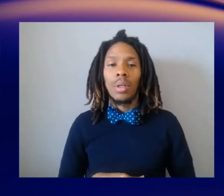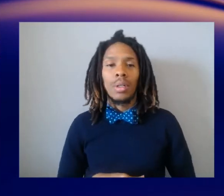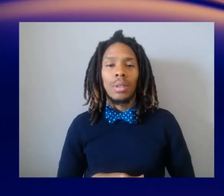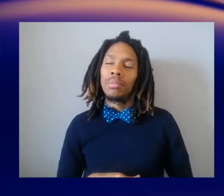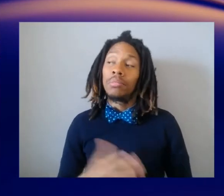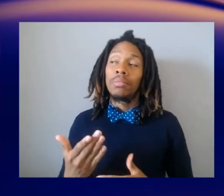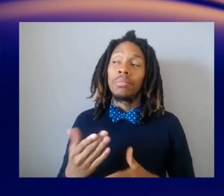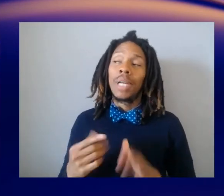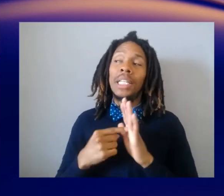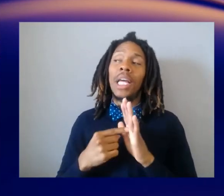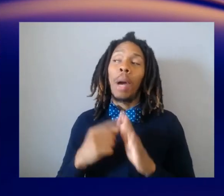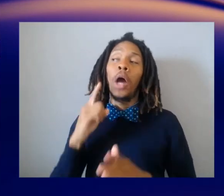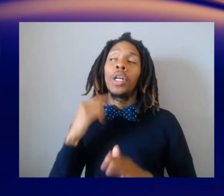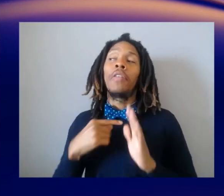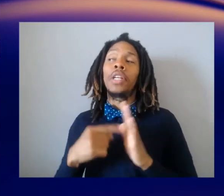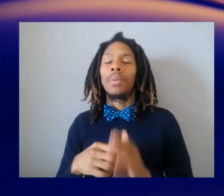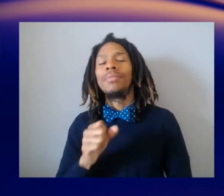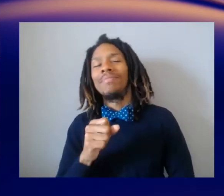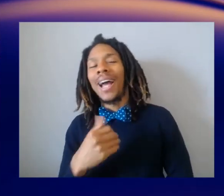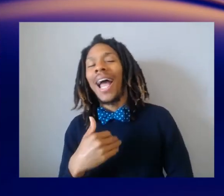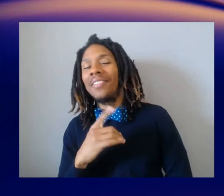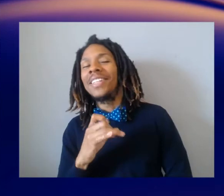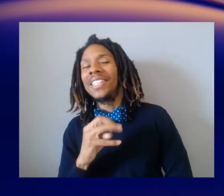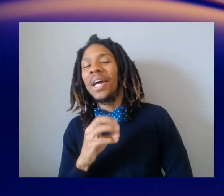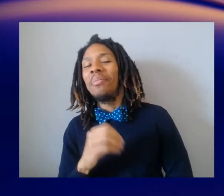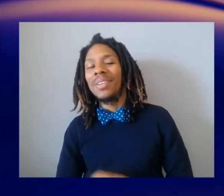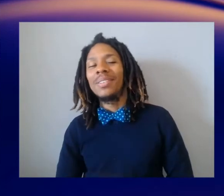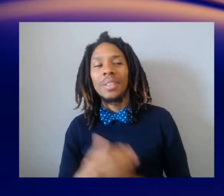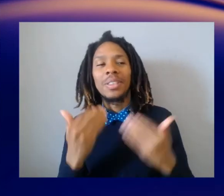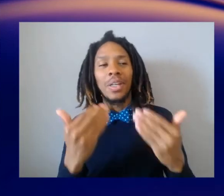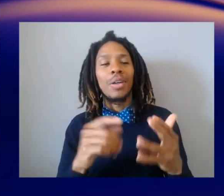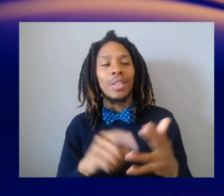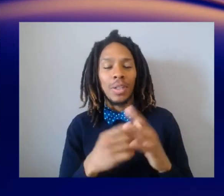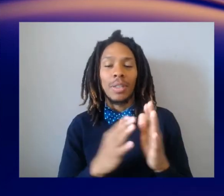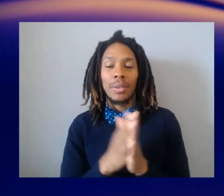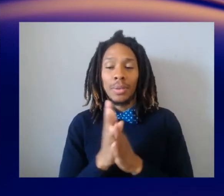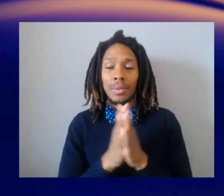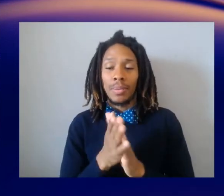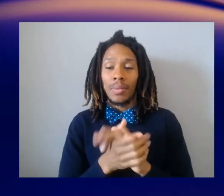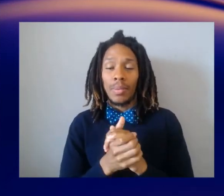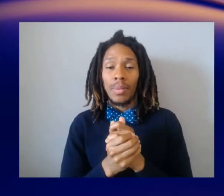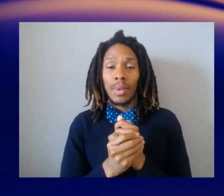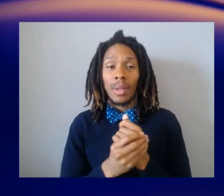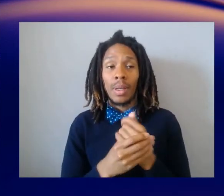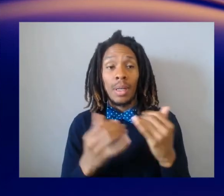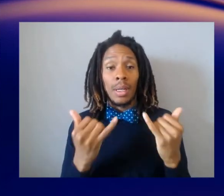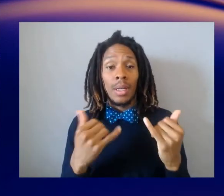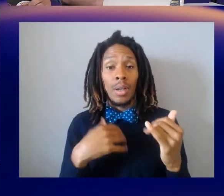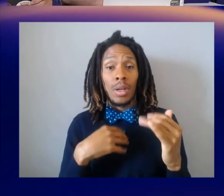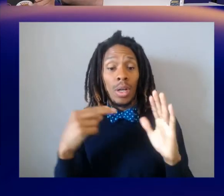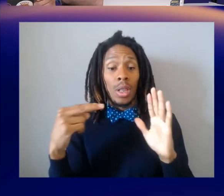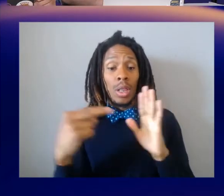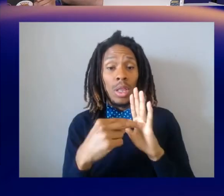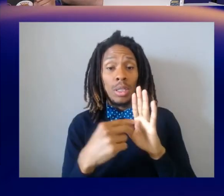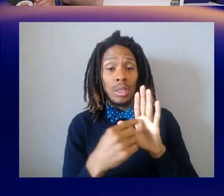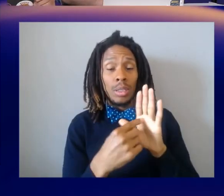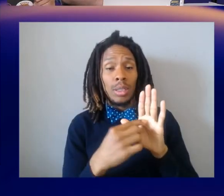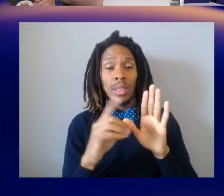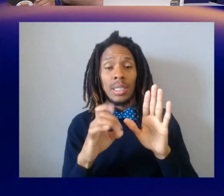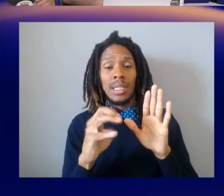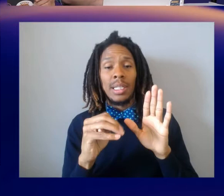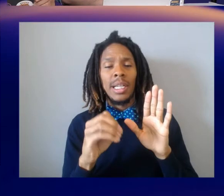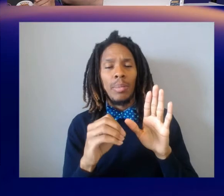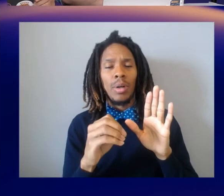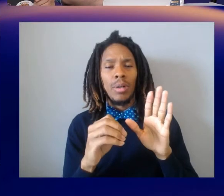I heard you have a demo. I do have a demo. So let's go right in. And what we're going to look at today, and in today's demo is we have